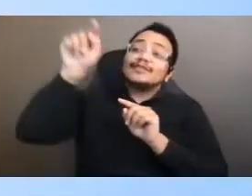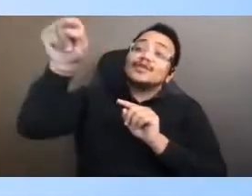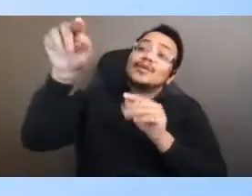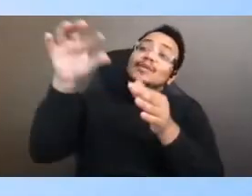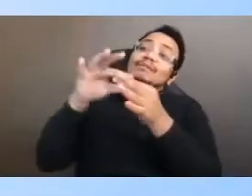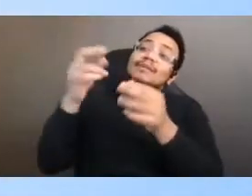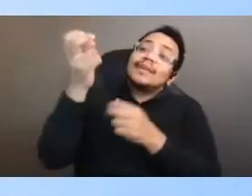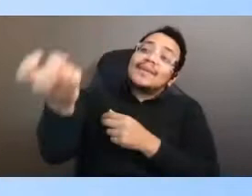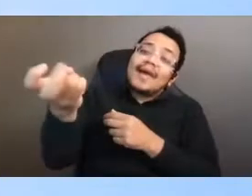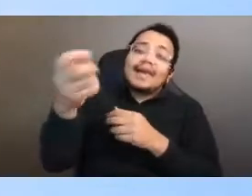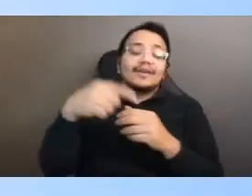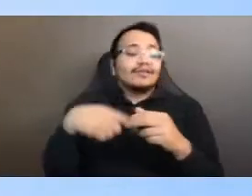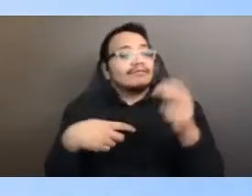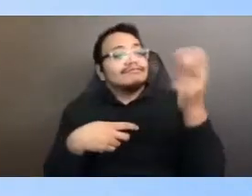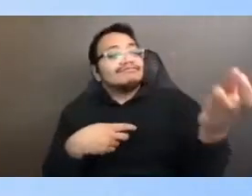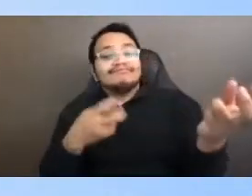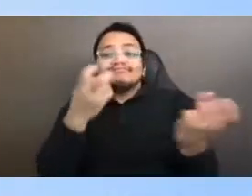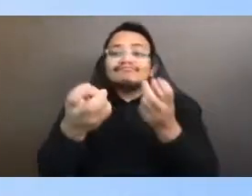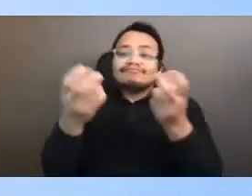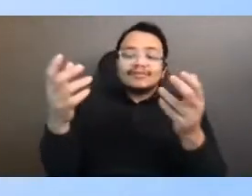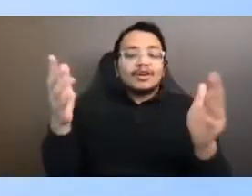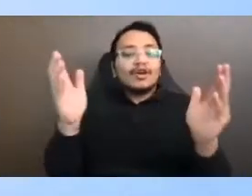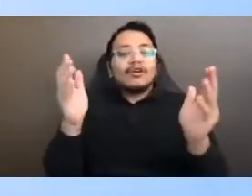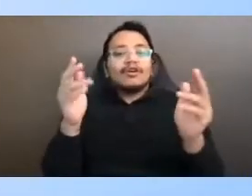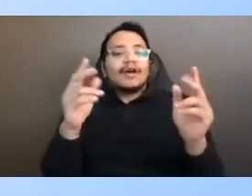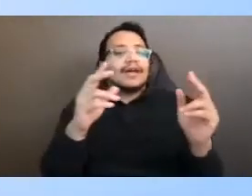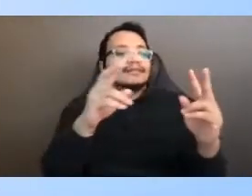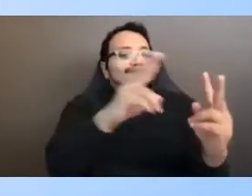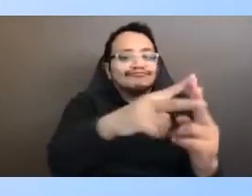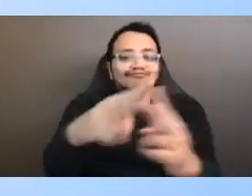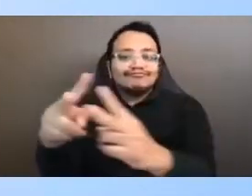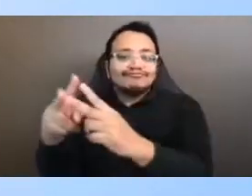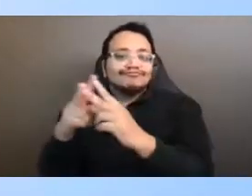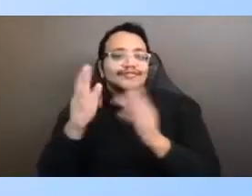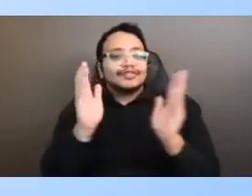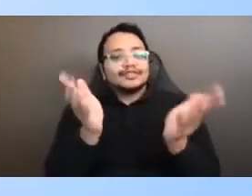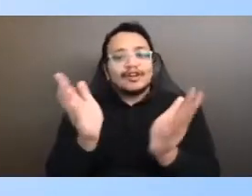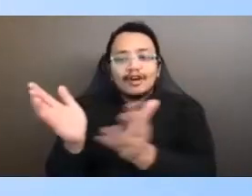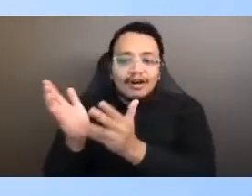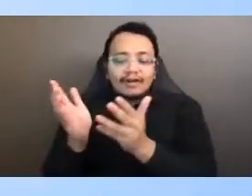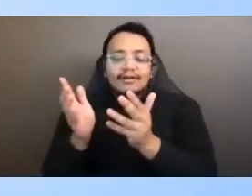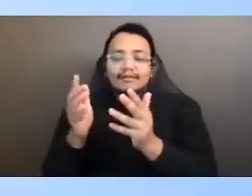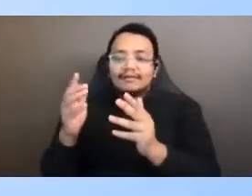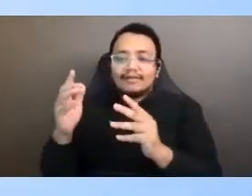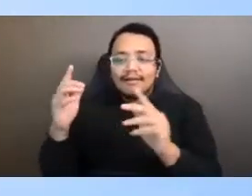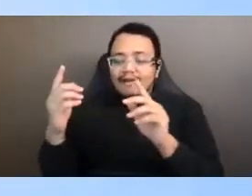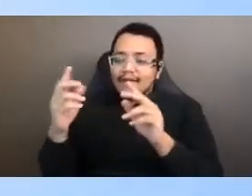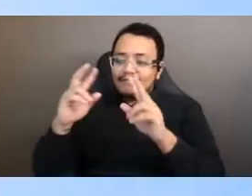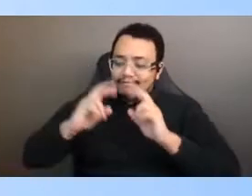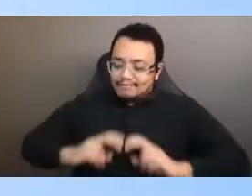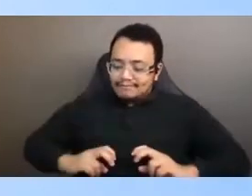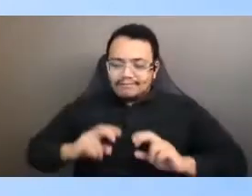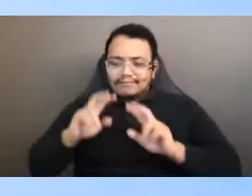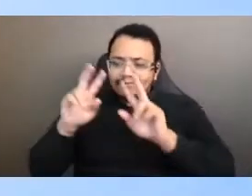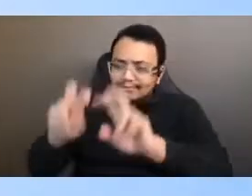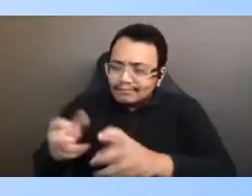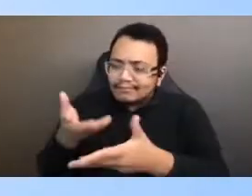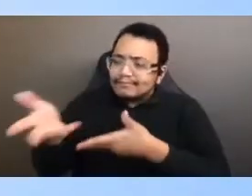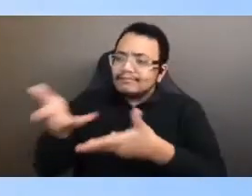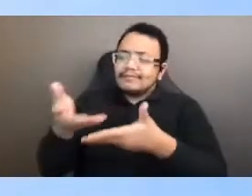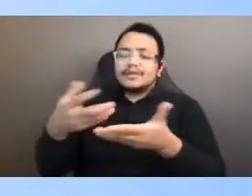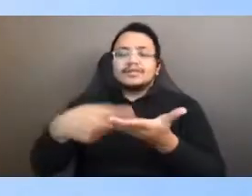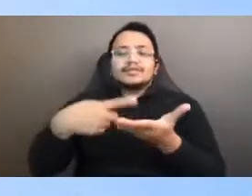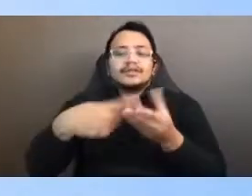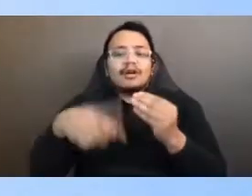to my left, you to my right, talk to your neighbor, ask them, what happens when we focus on healing instead